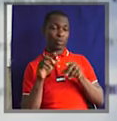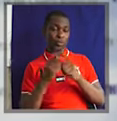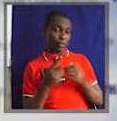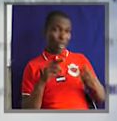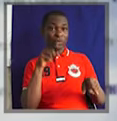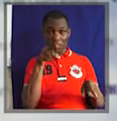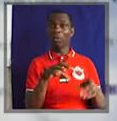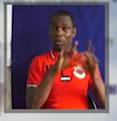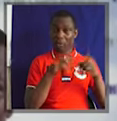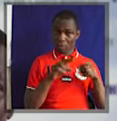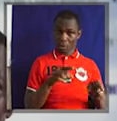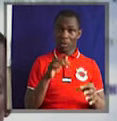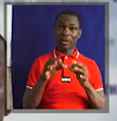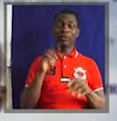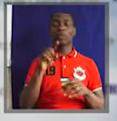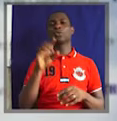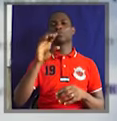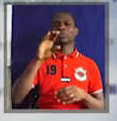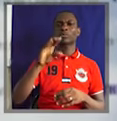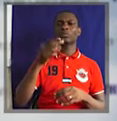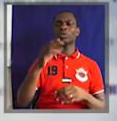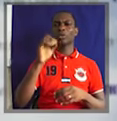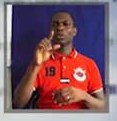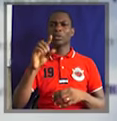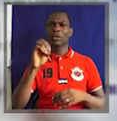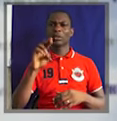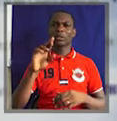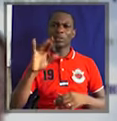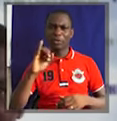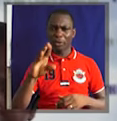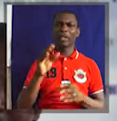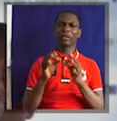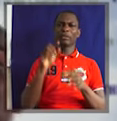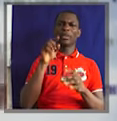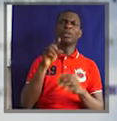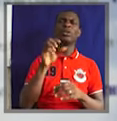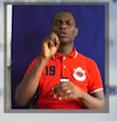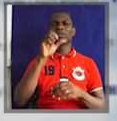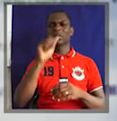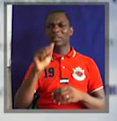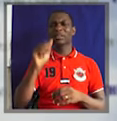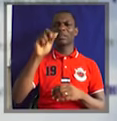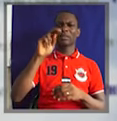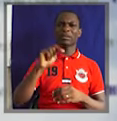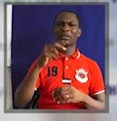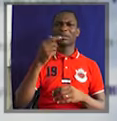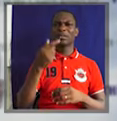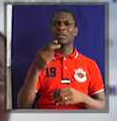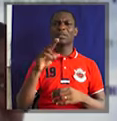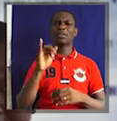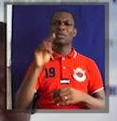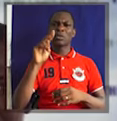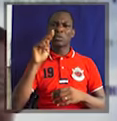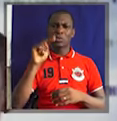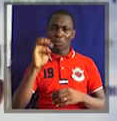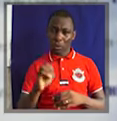ebe ya introvert and so we are choleric so we are sanguine so we are melancholy so we are phlegmatic no